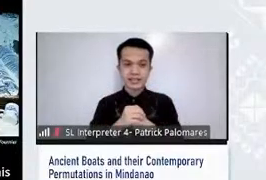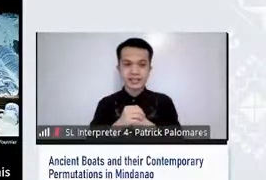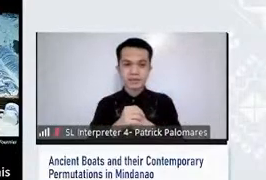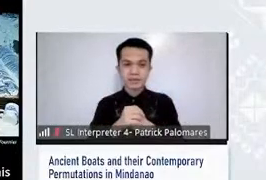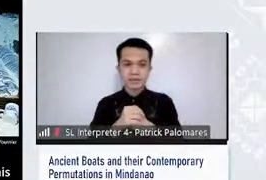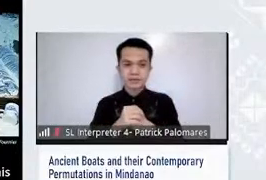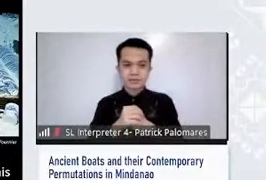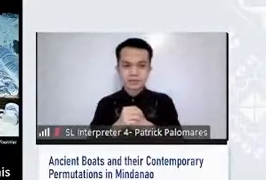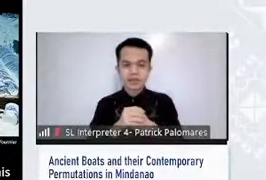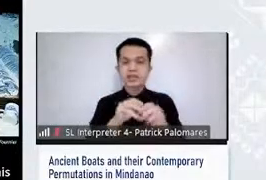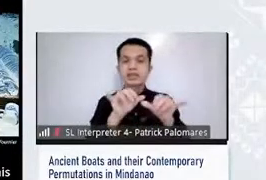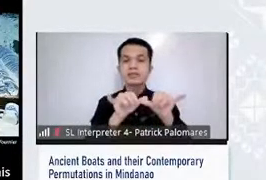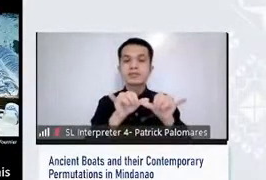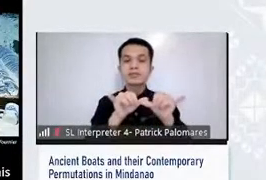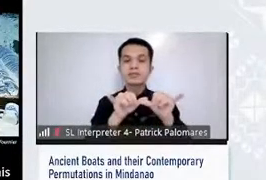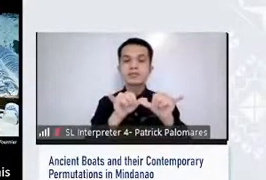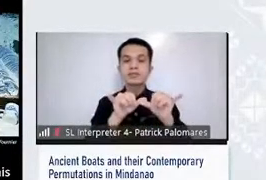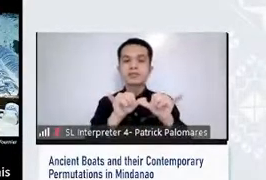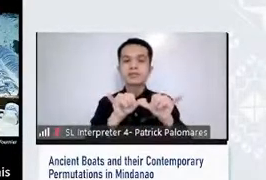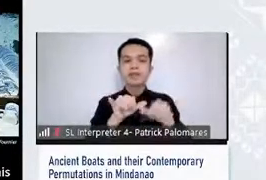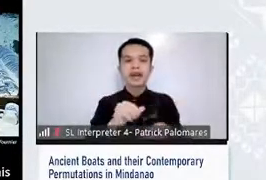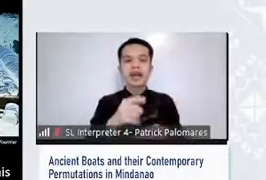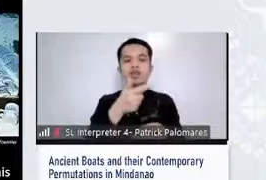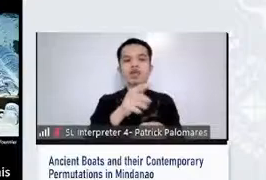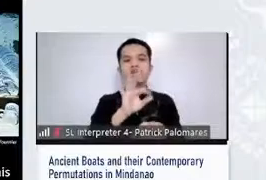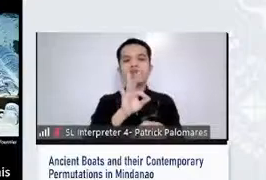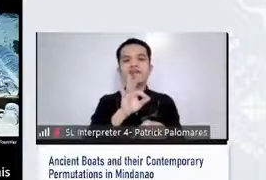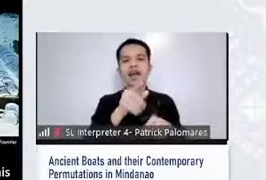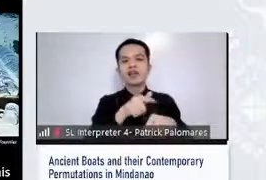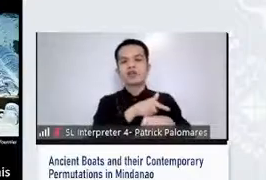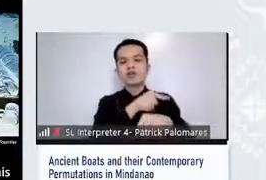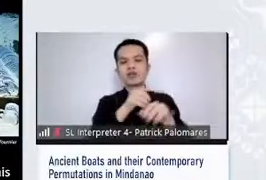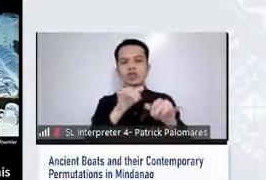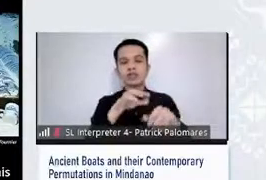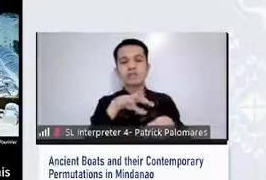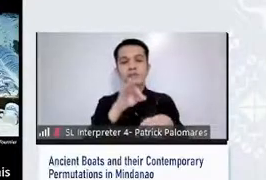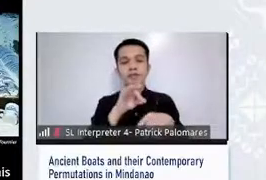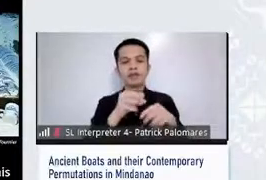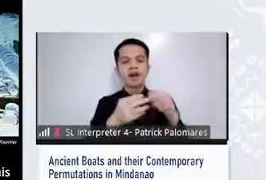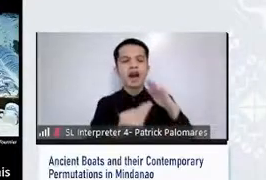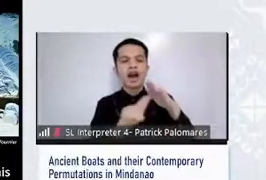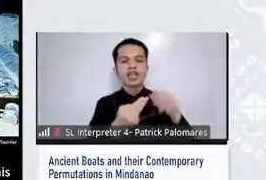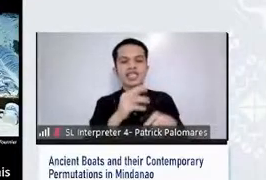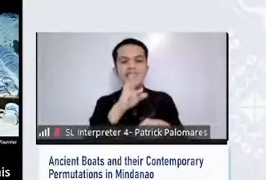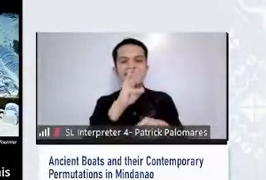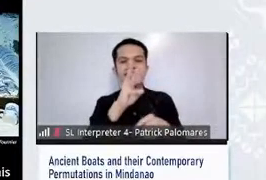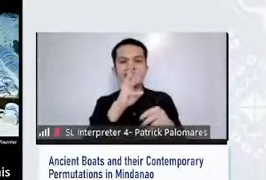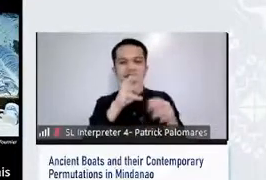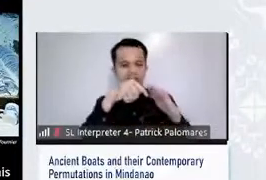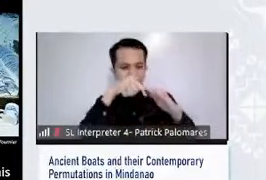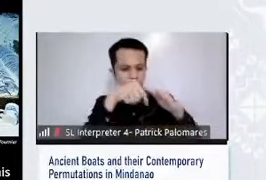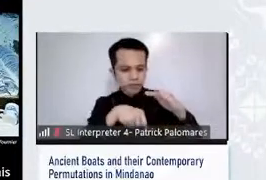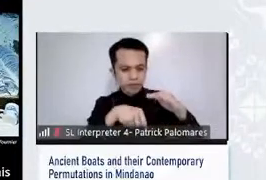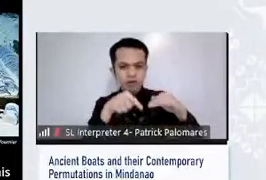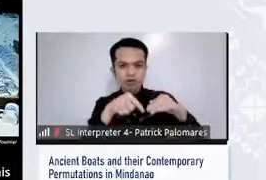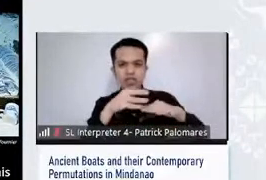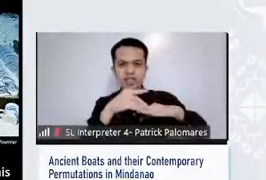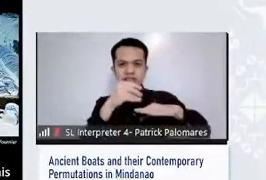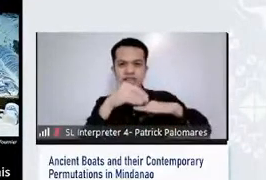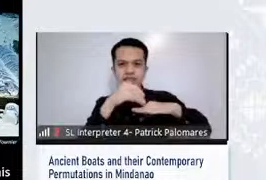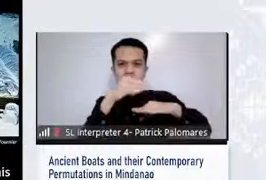measures 29 meters long and was discovered under 6 meters of sand. So on the left side is the